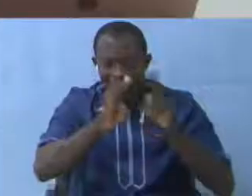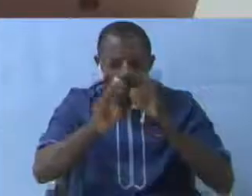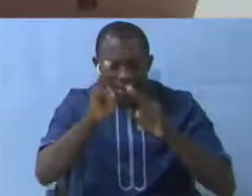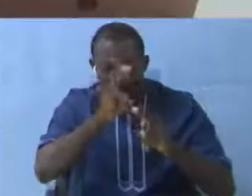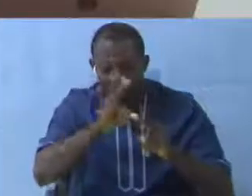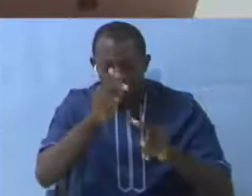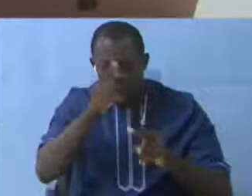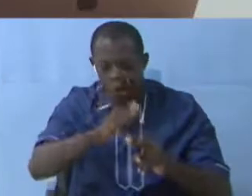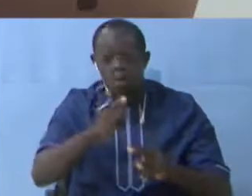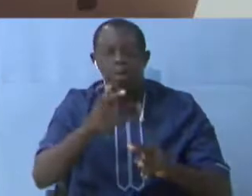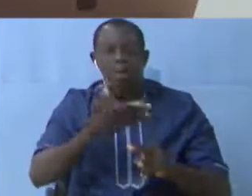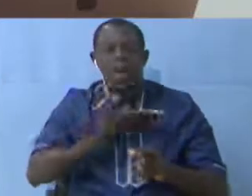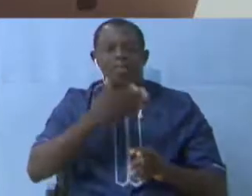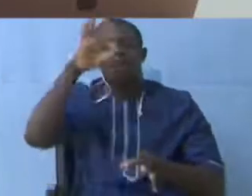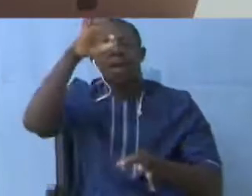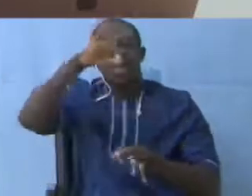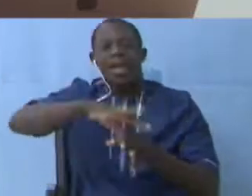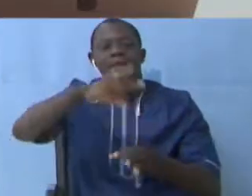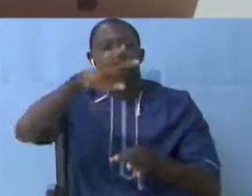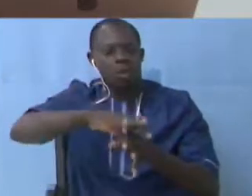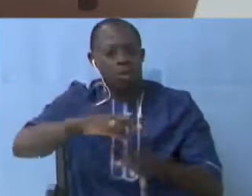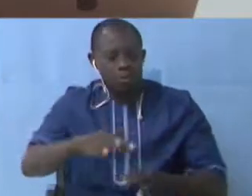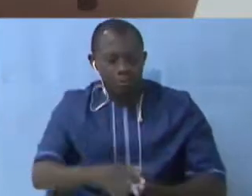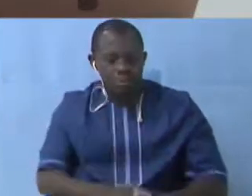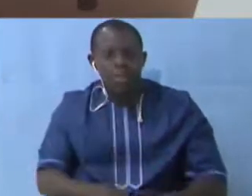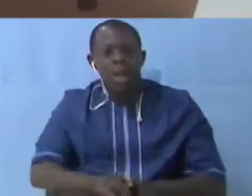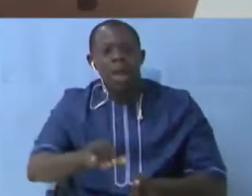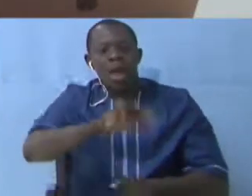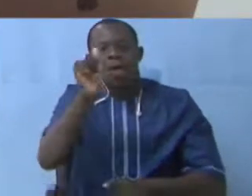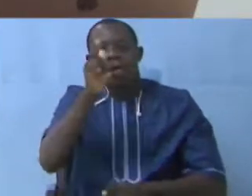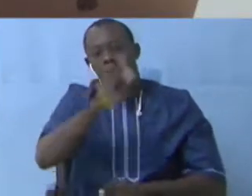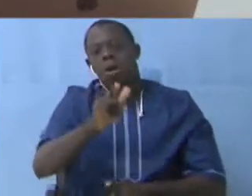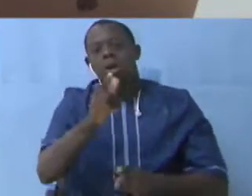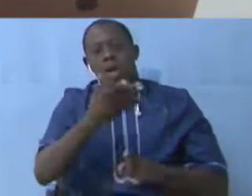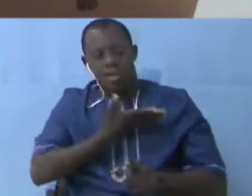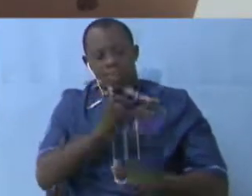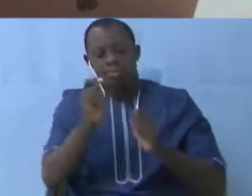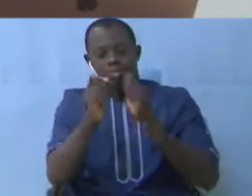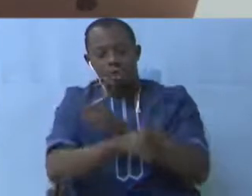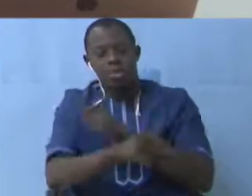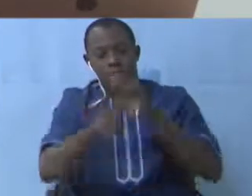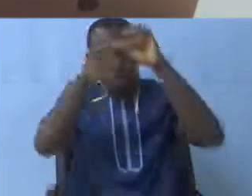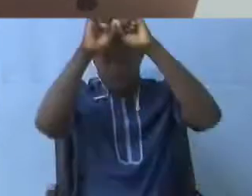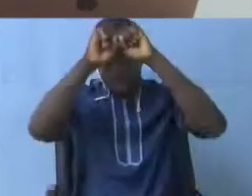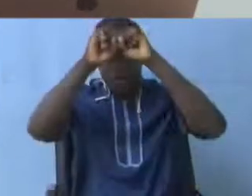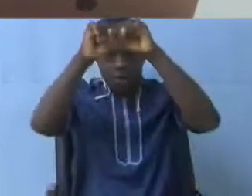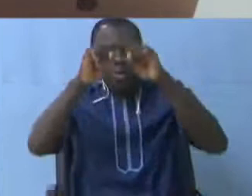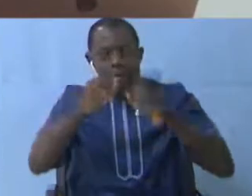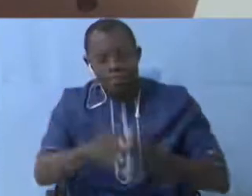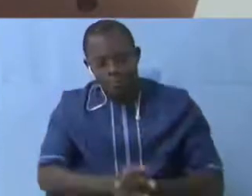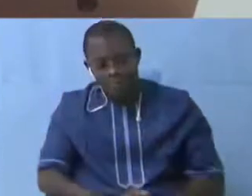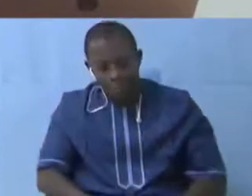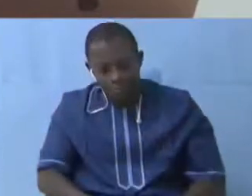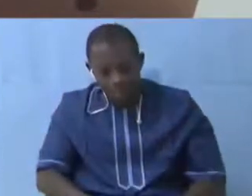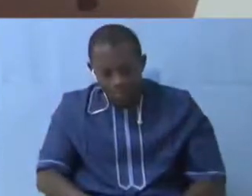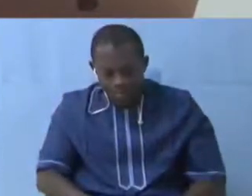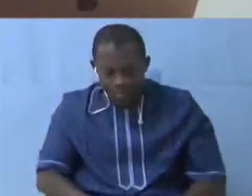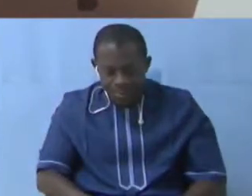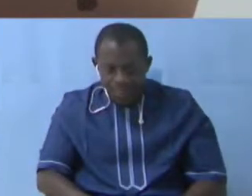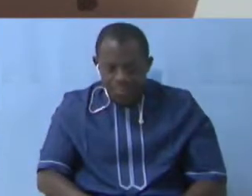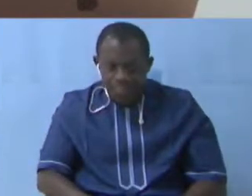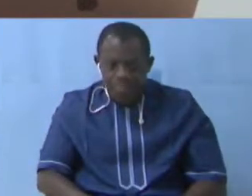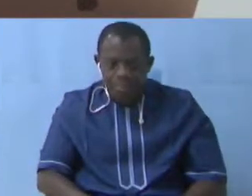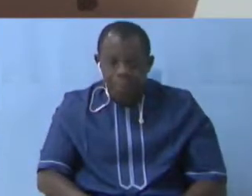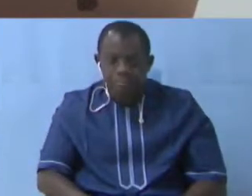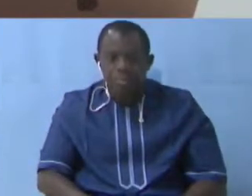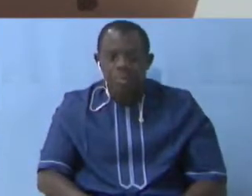jël taxawaay yooyu yëpp nag daal di def oote bi. And there was a change in government. ñu daal di wecceeku daal di am nag ci nguur gi.